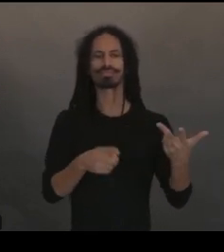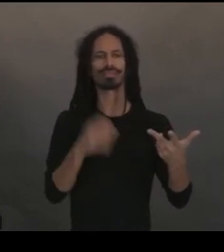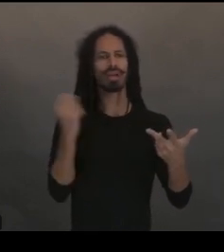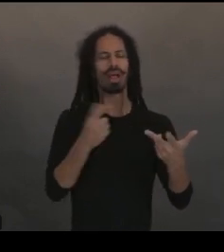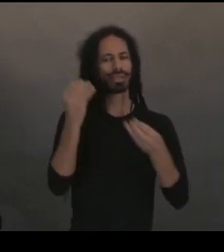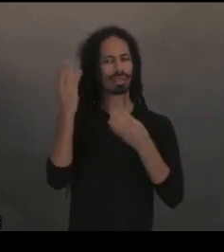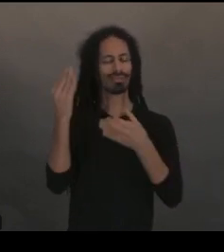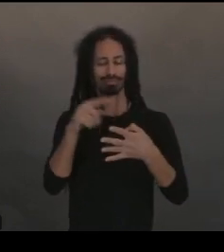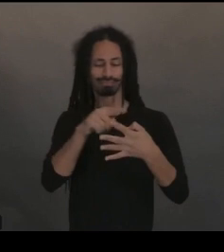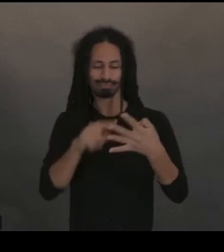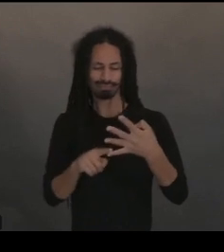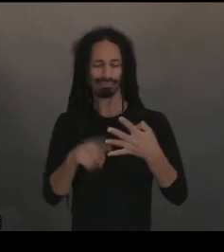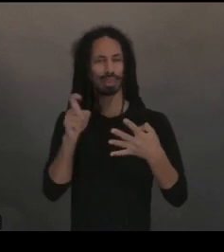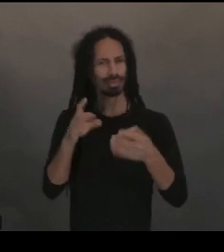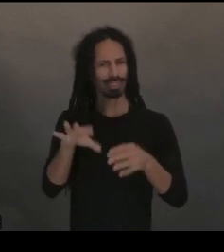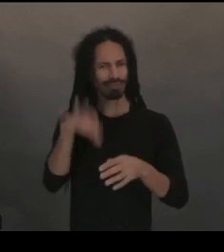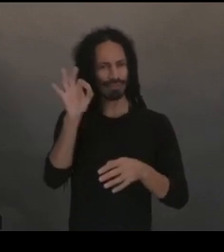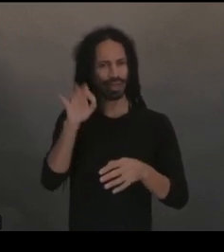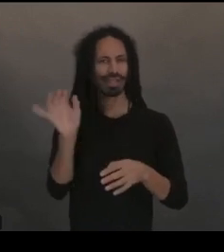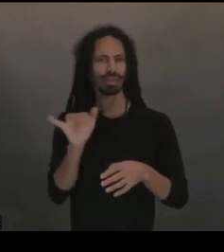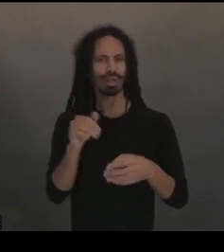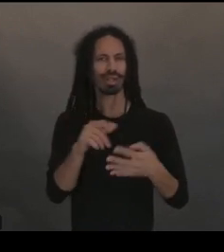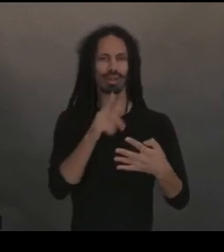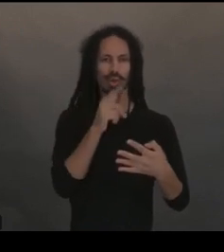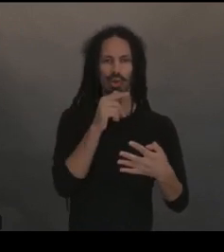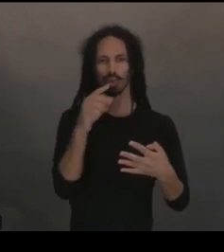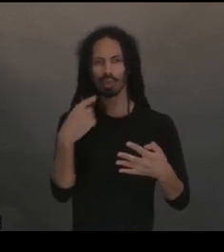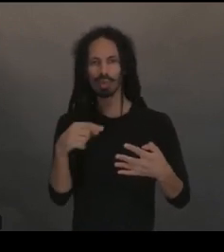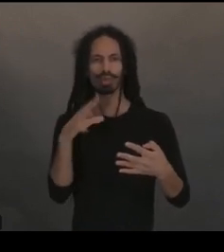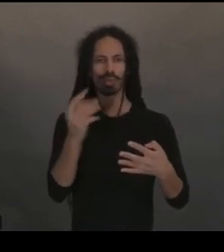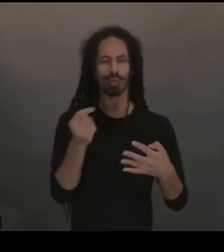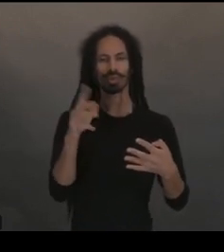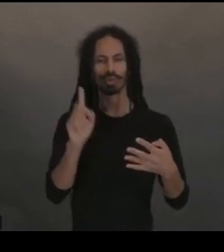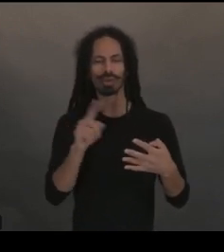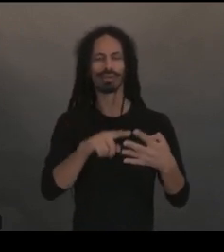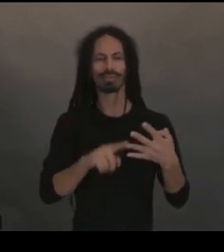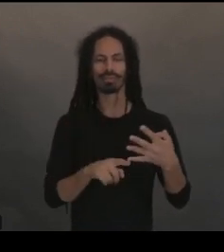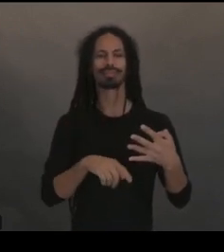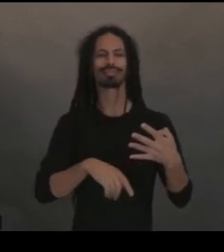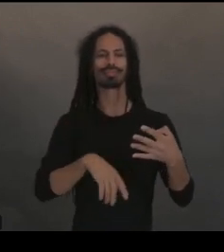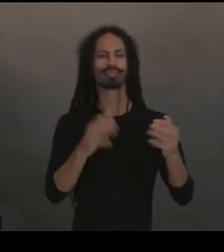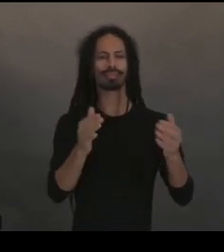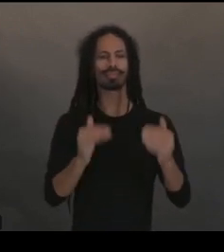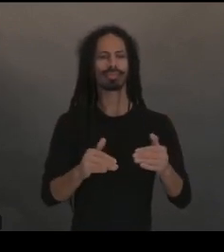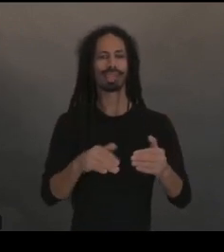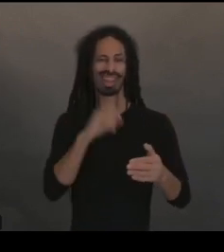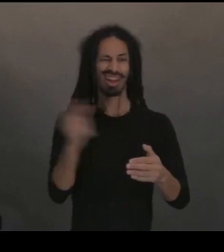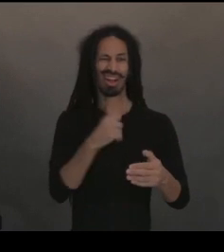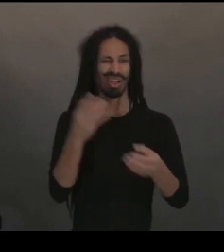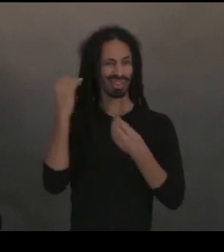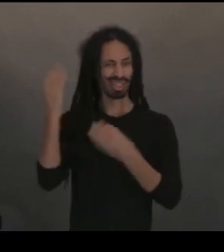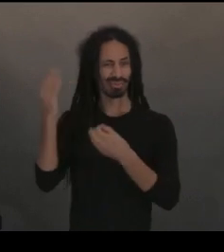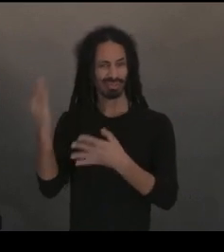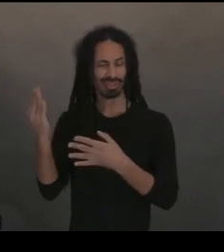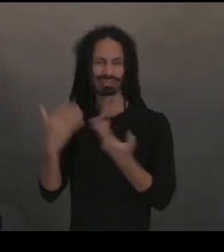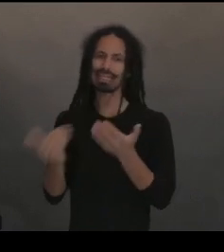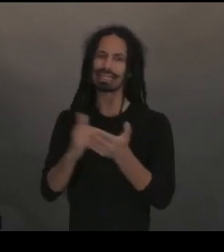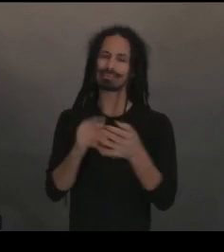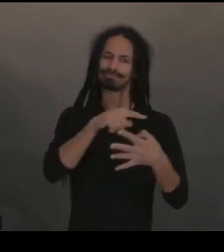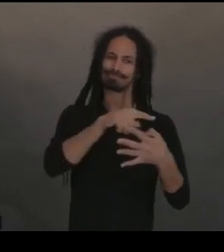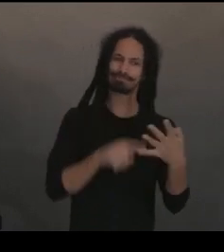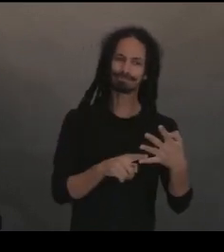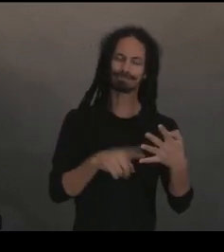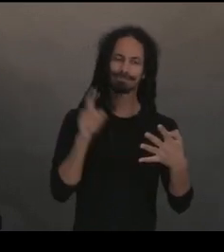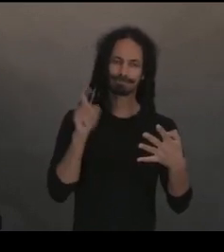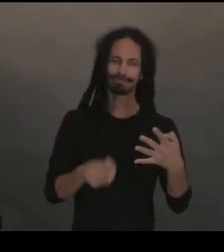the reference. And then really the things that you're going to be looking for in the source is the who, the when, the